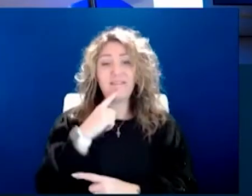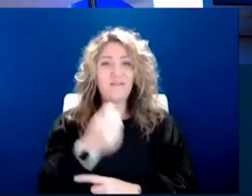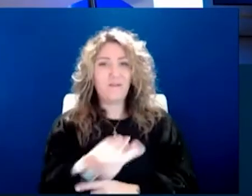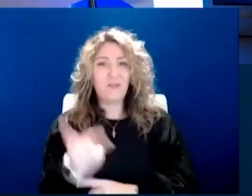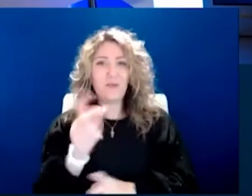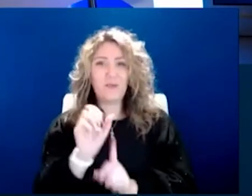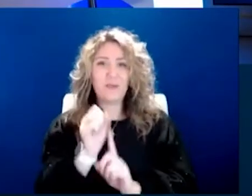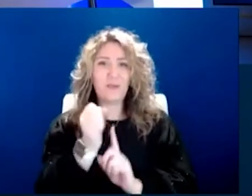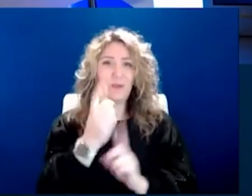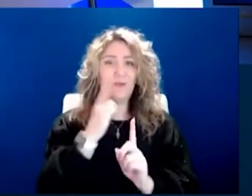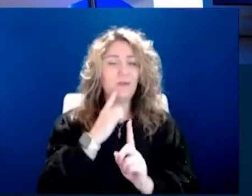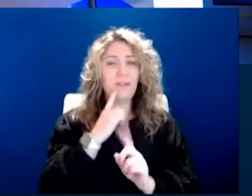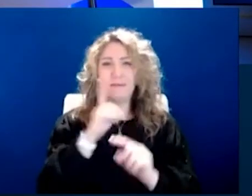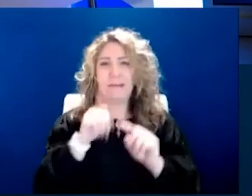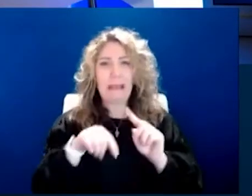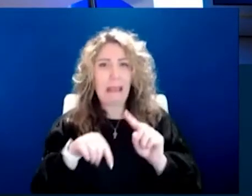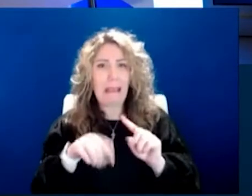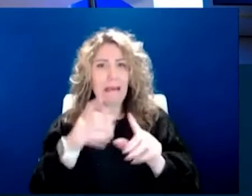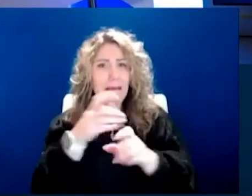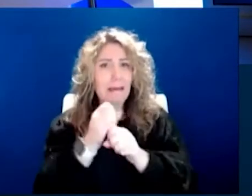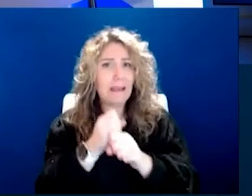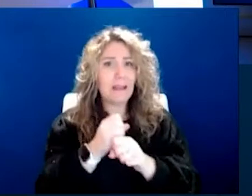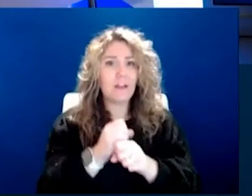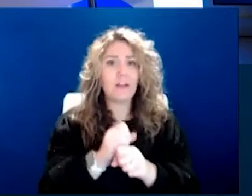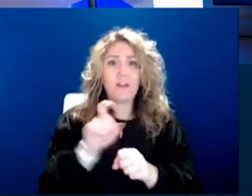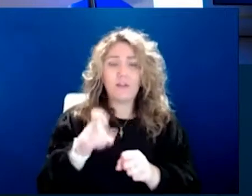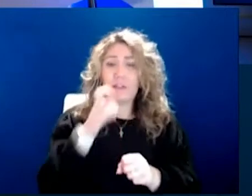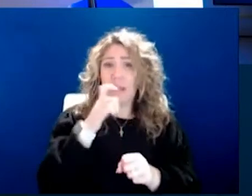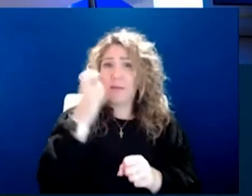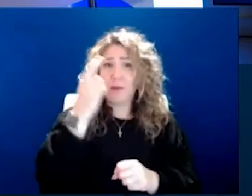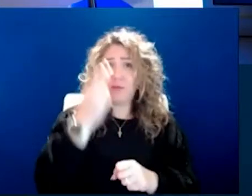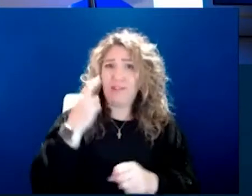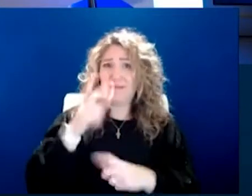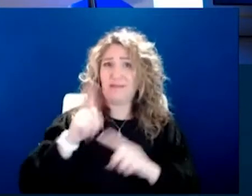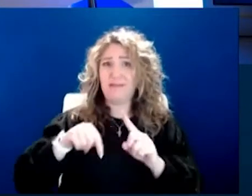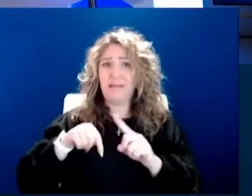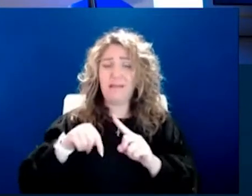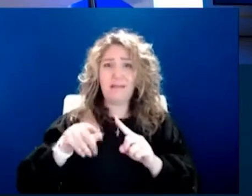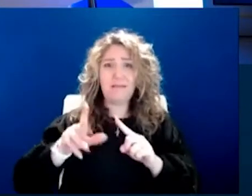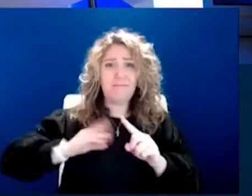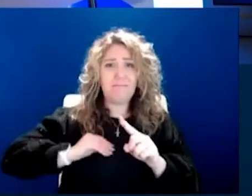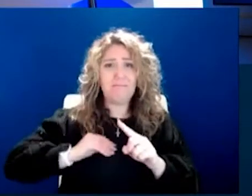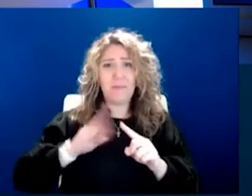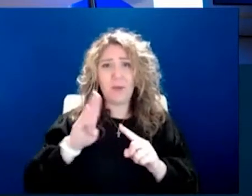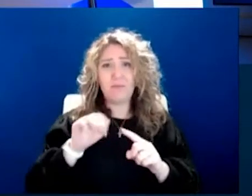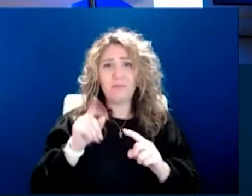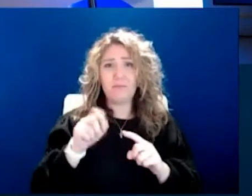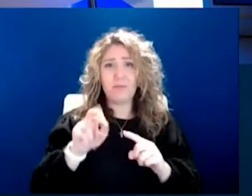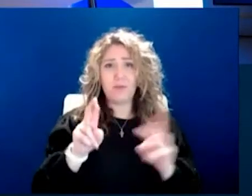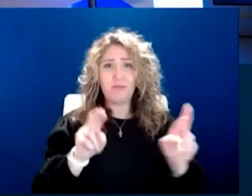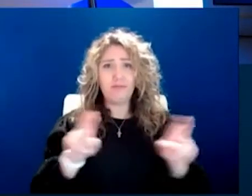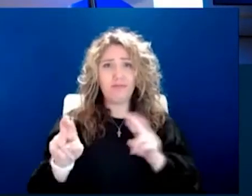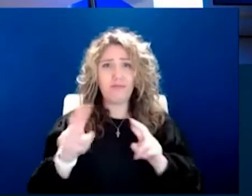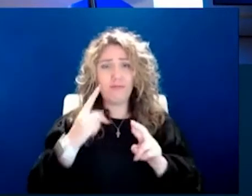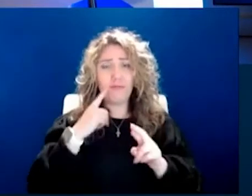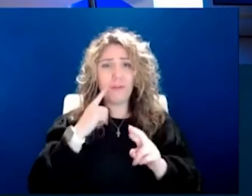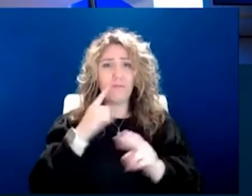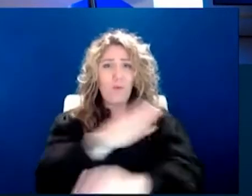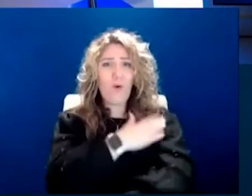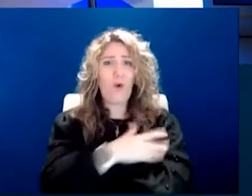be able to get a booster, correct? There should not be a reason you can't get a booster. Yeah, they are exactly. on the shelves. They are ready for to arms. go in Yeah. arms.